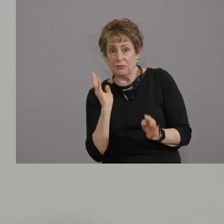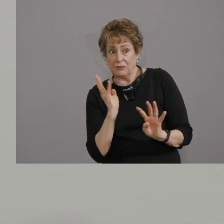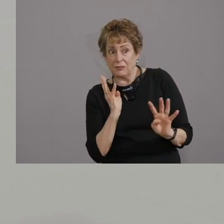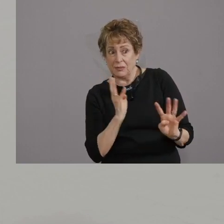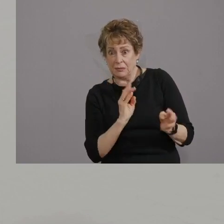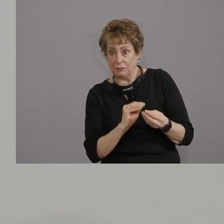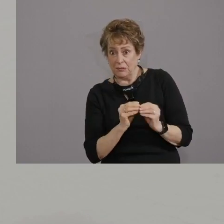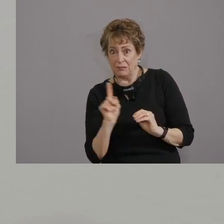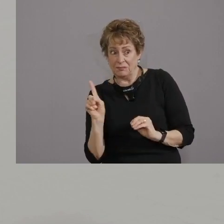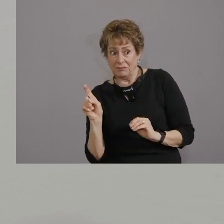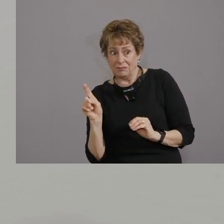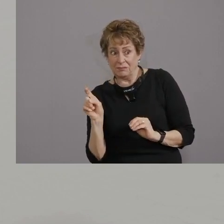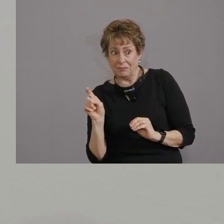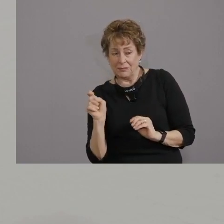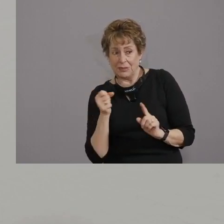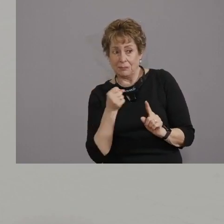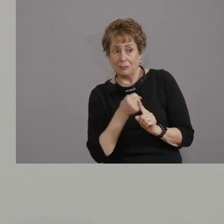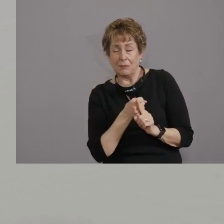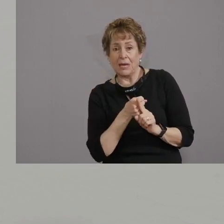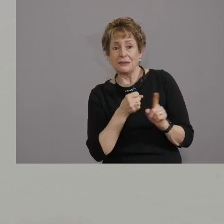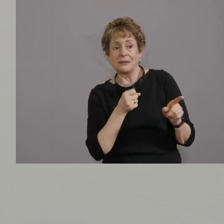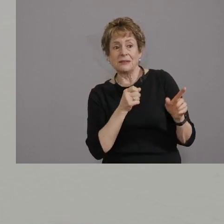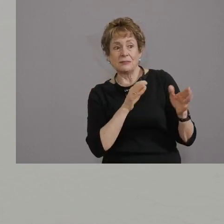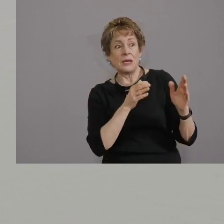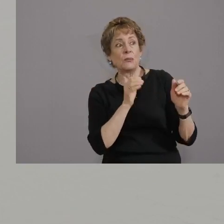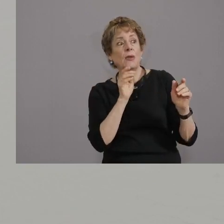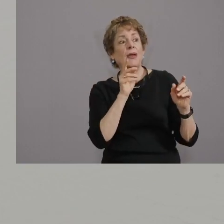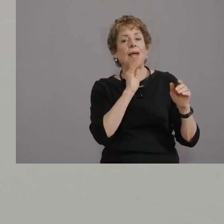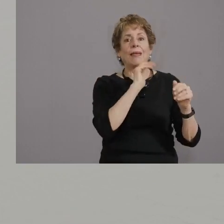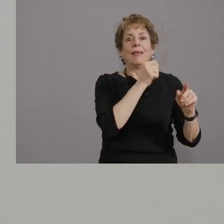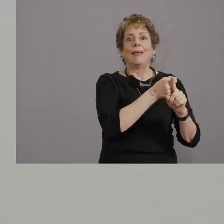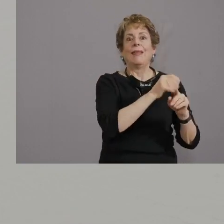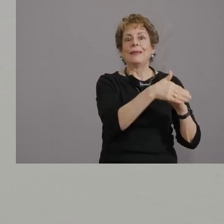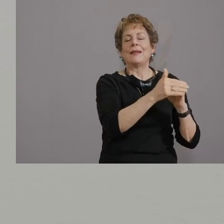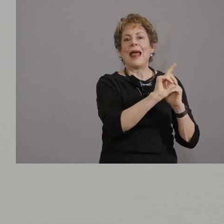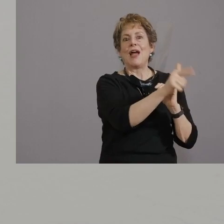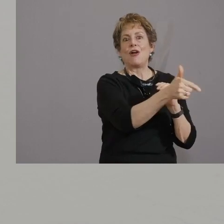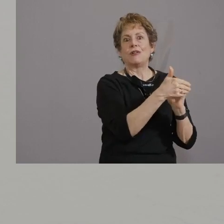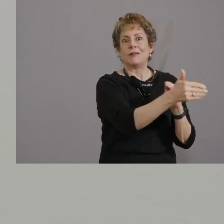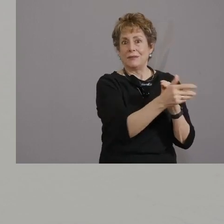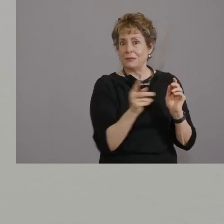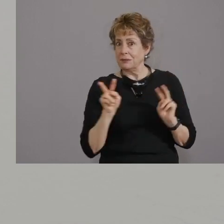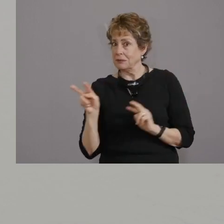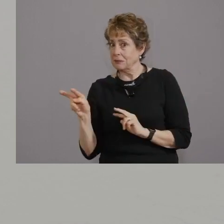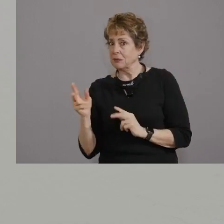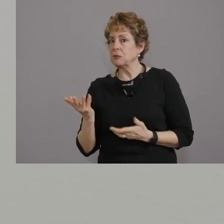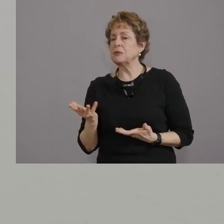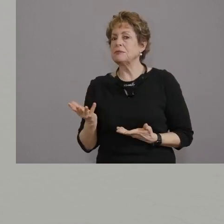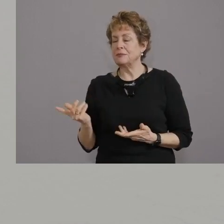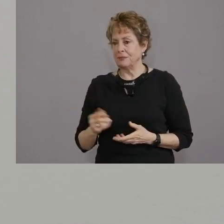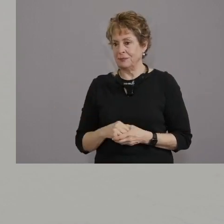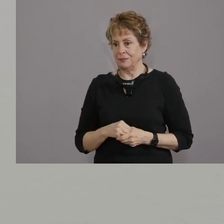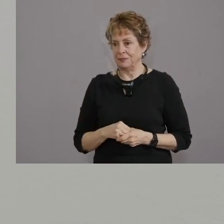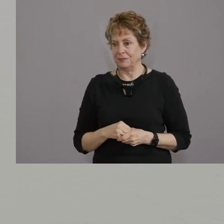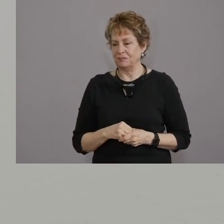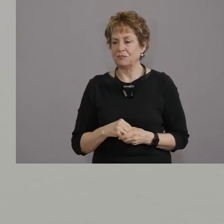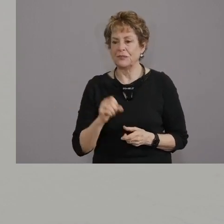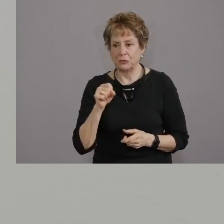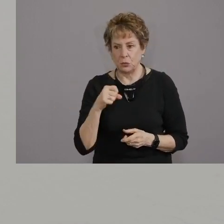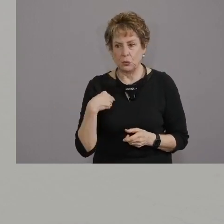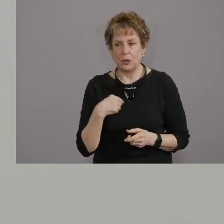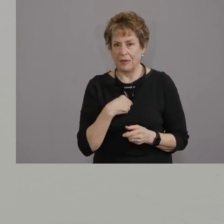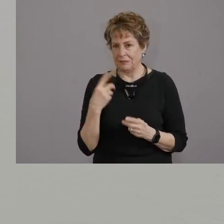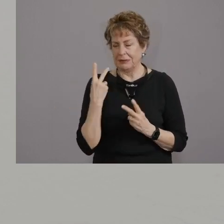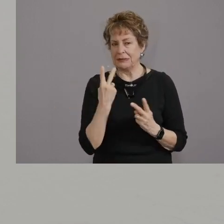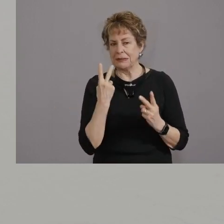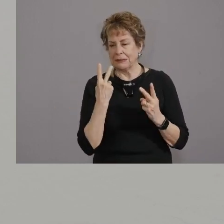the road? So yeah, so we've seen a little bit of a leveling off over the past couple of days. You